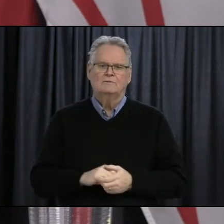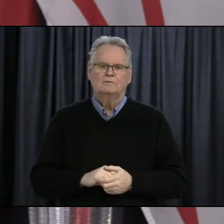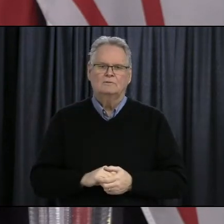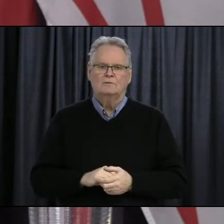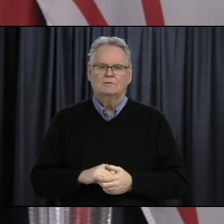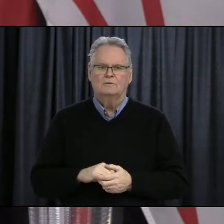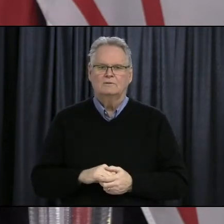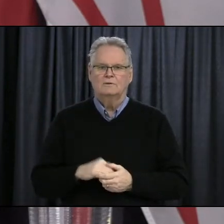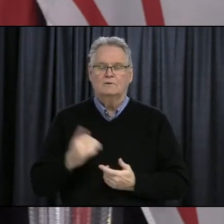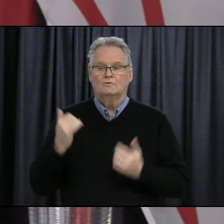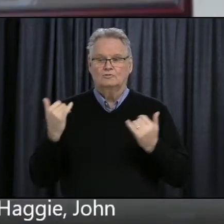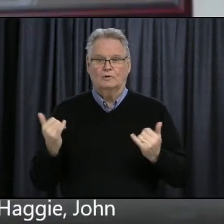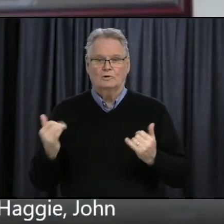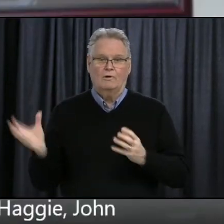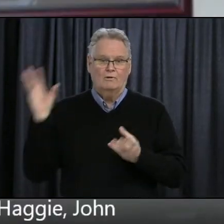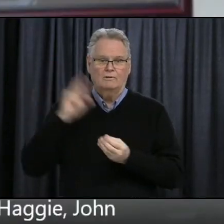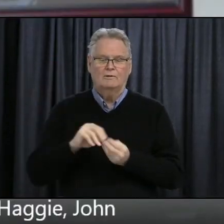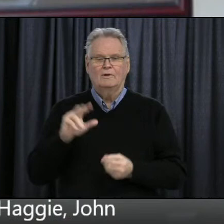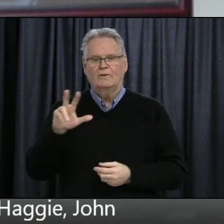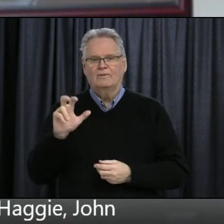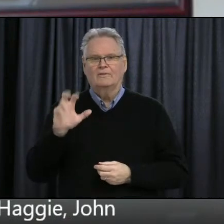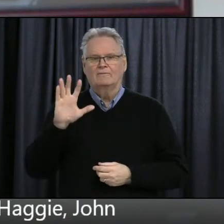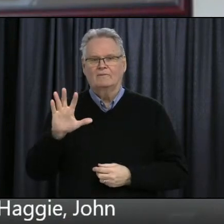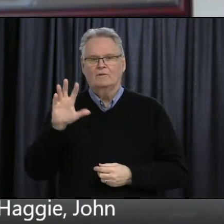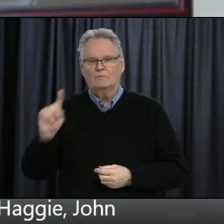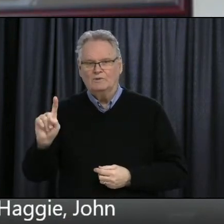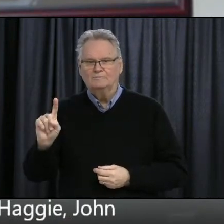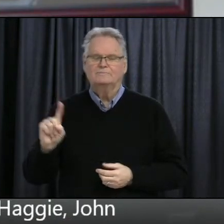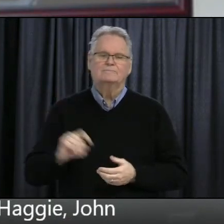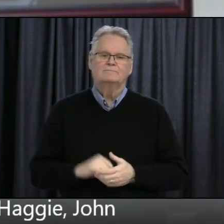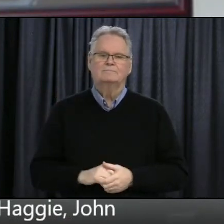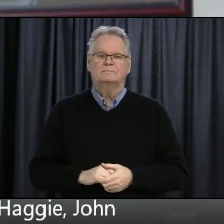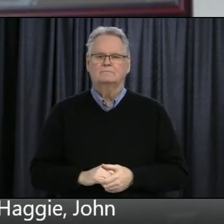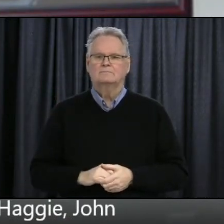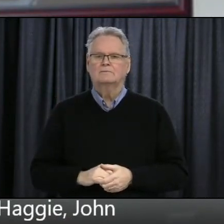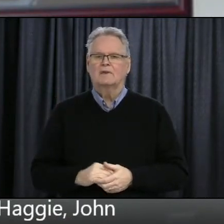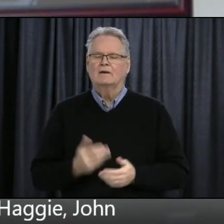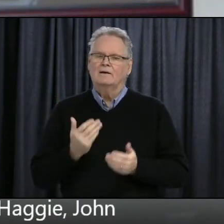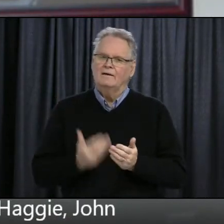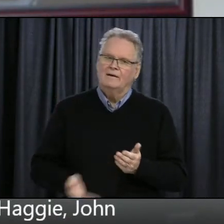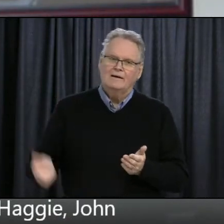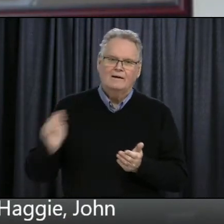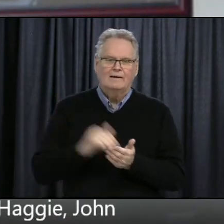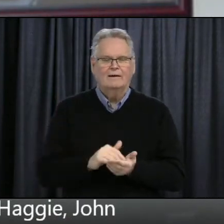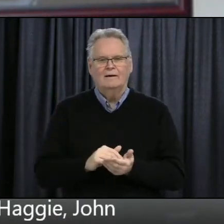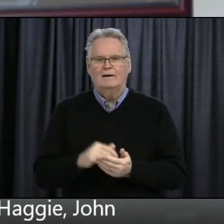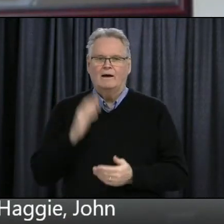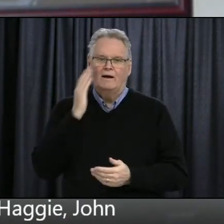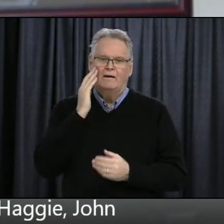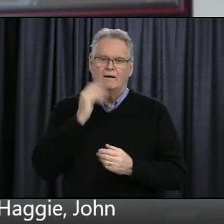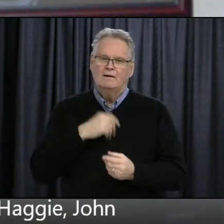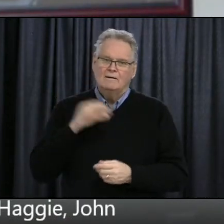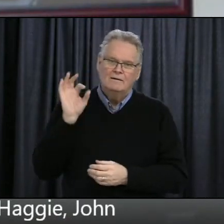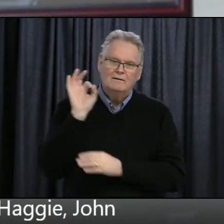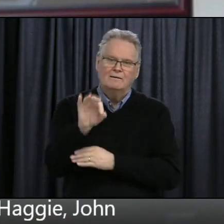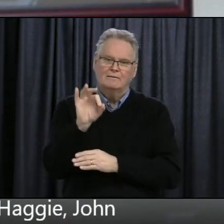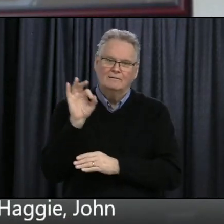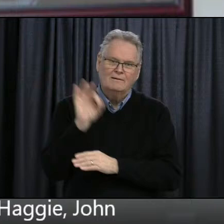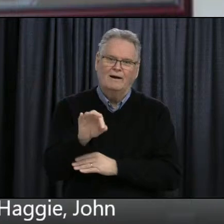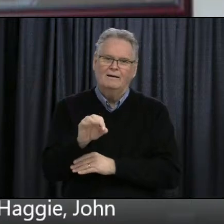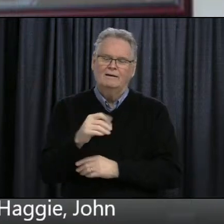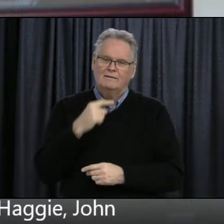level 5. I think we are optimistic, cautiously, that we may see a crossover day here when our new